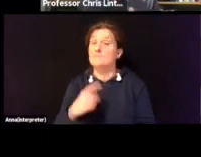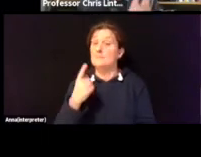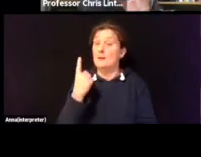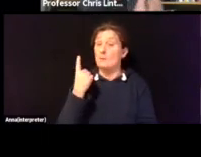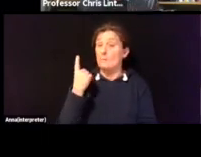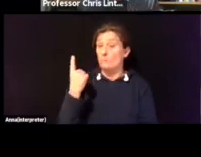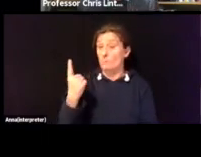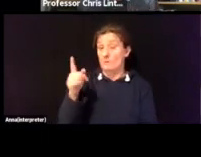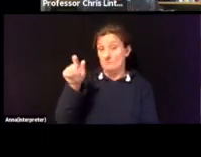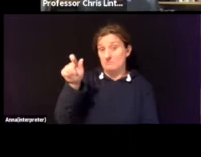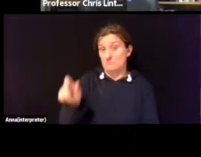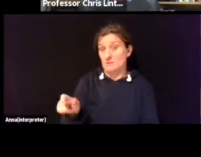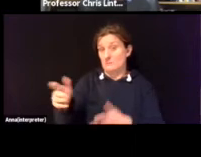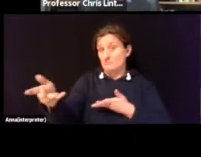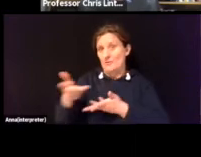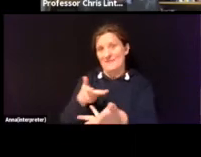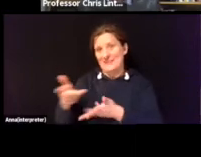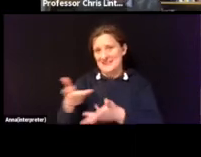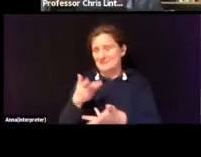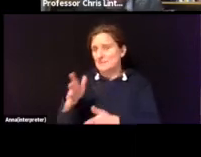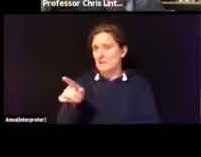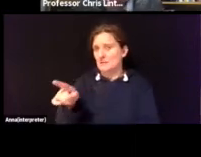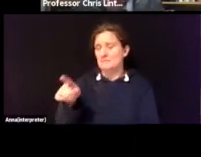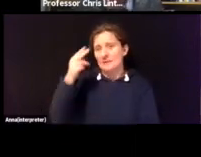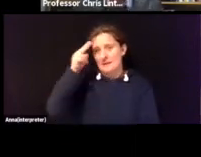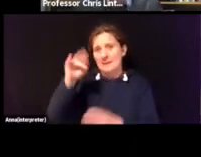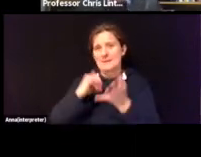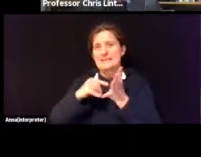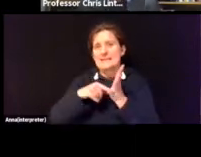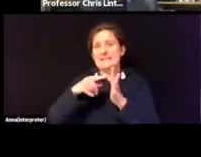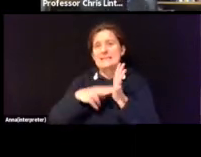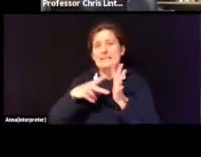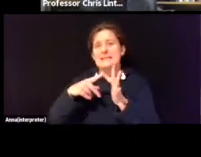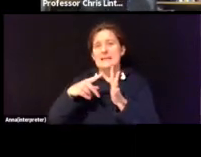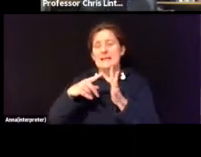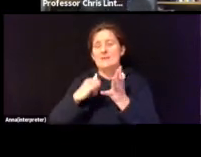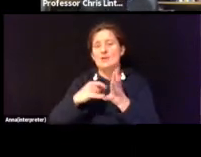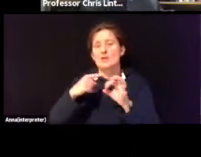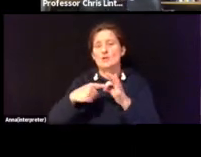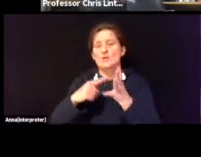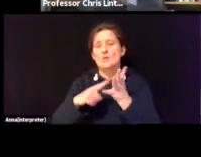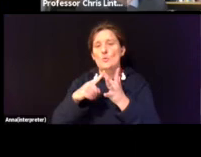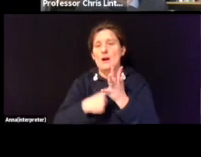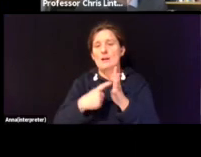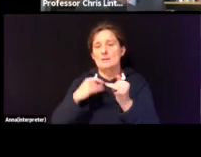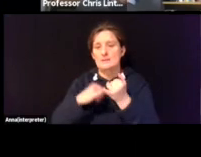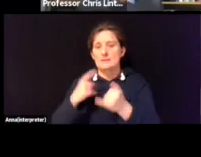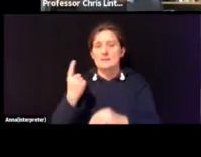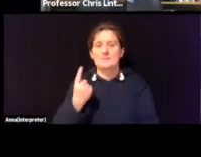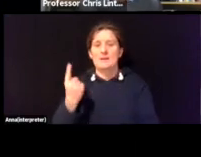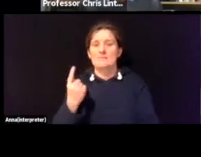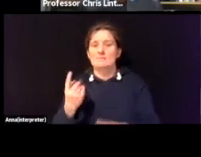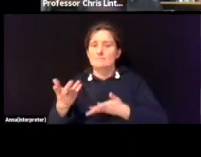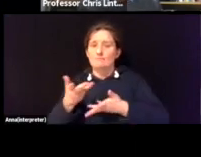most inspiring people I know, a guy called Steve Squires, who was the principal investigator of Spirit and